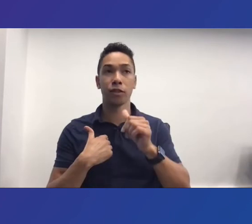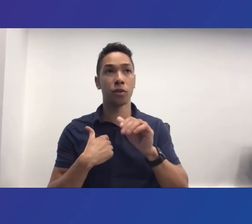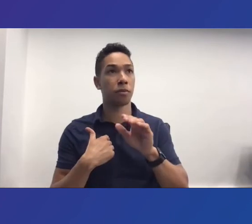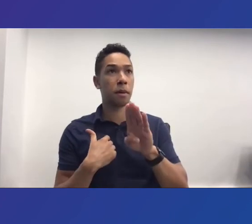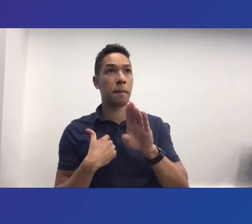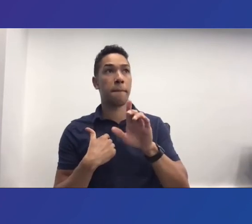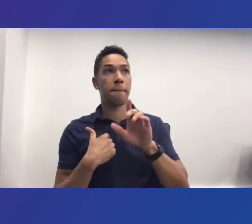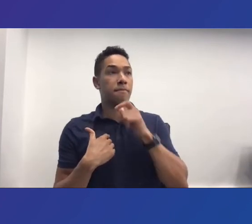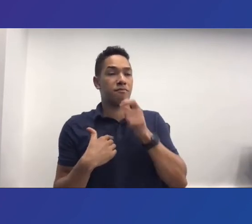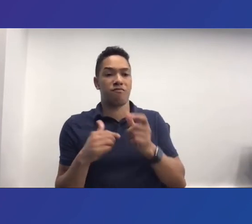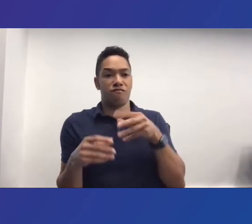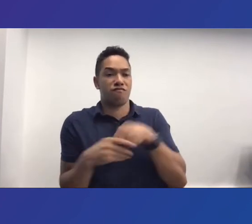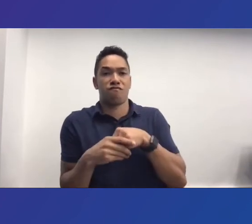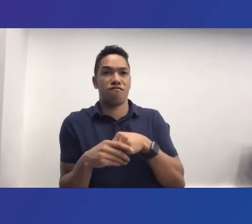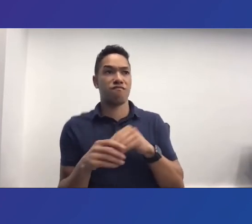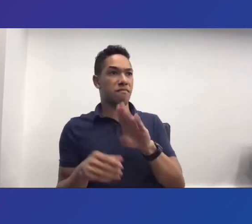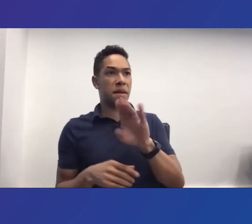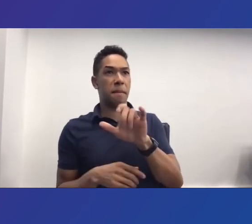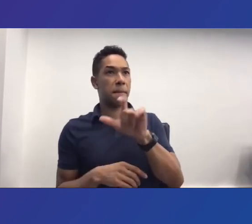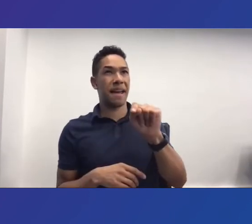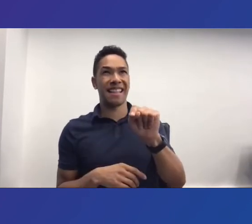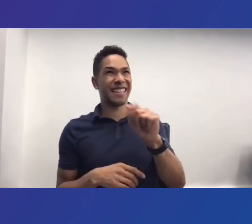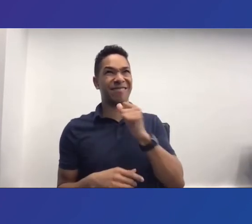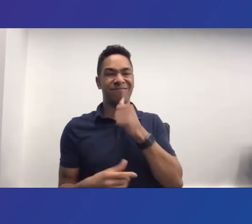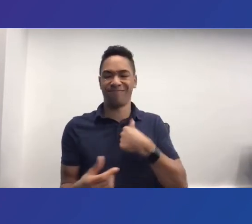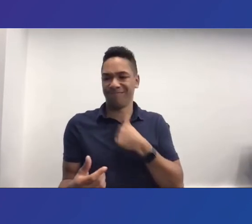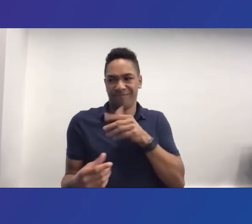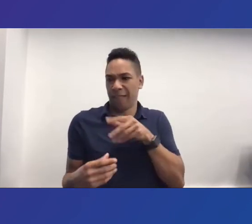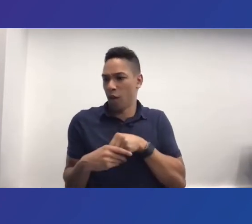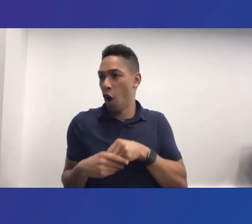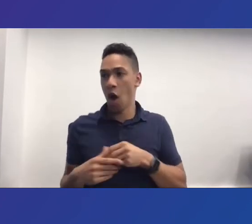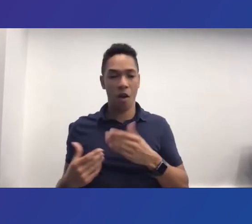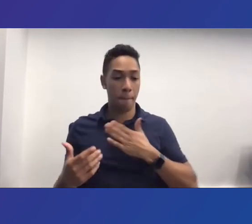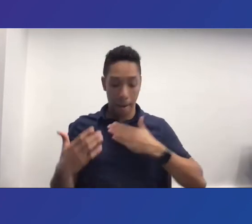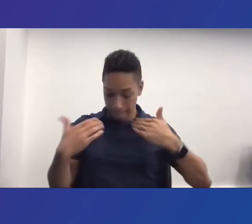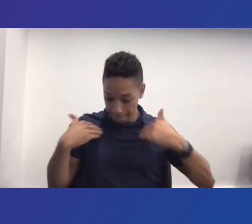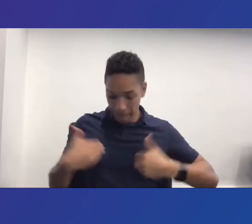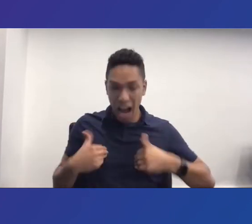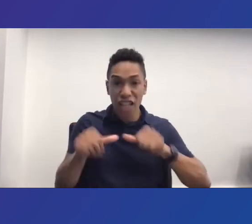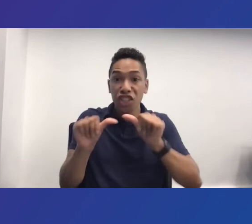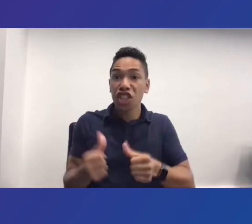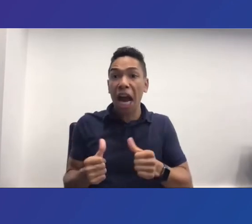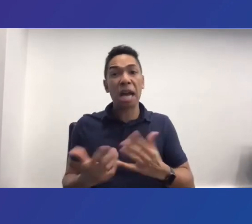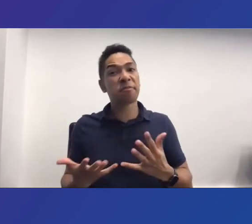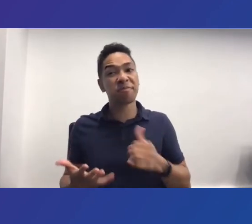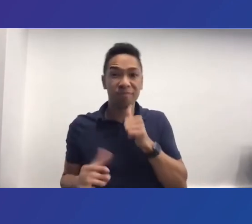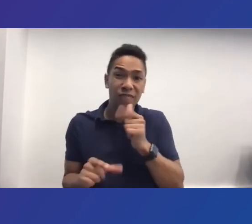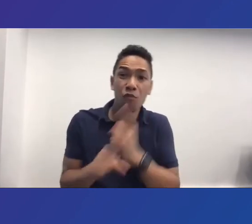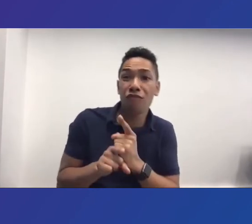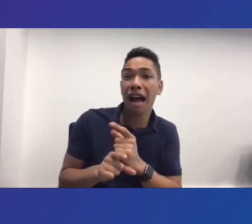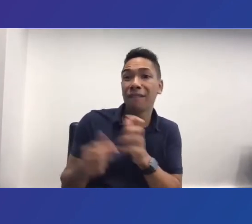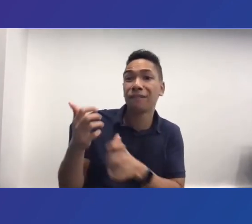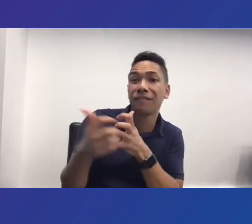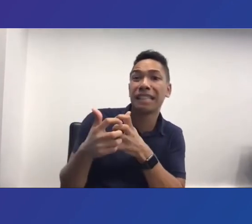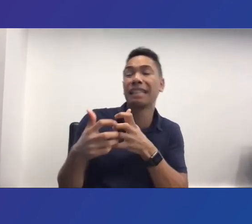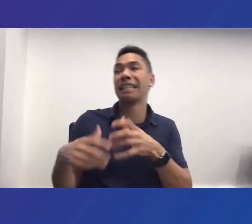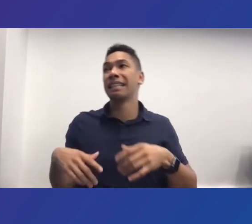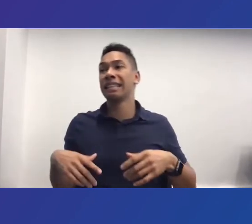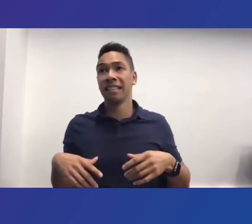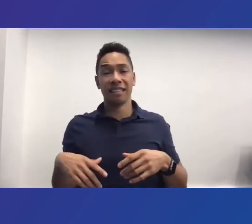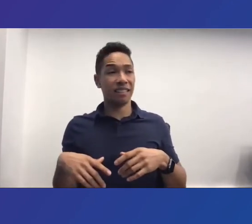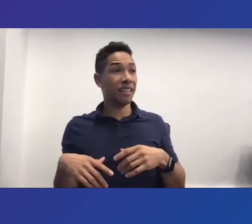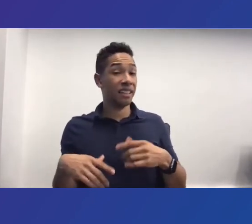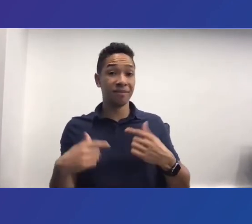the ballet setting, they don't belong, the technique, they don't have the right body, they